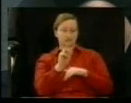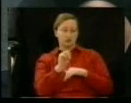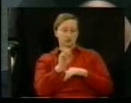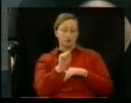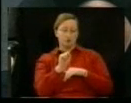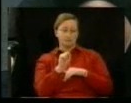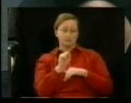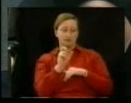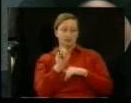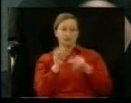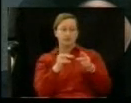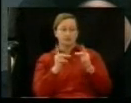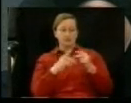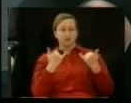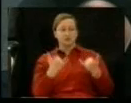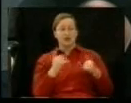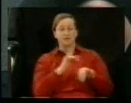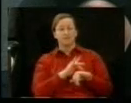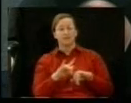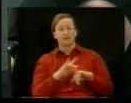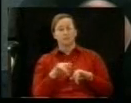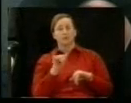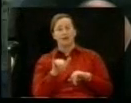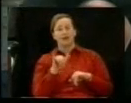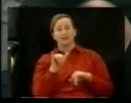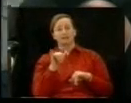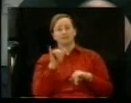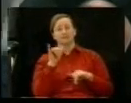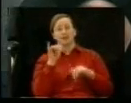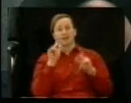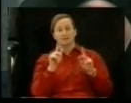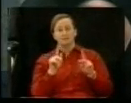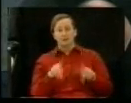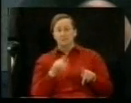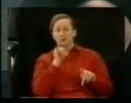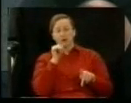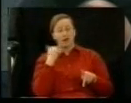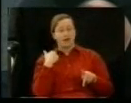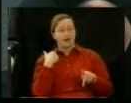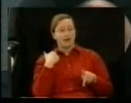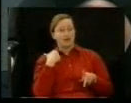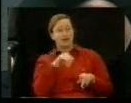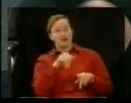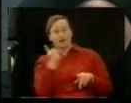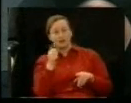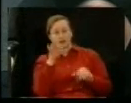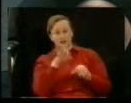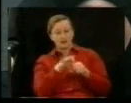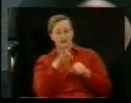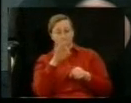positions that are now available, and those people would not have to go through another election in February.